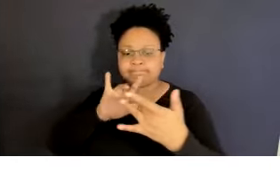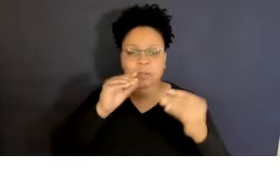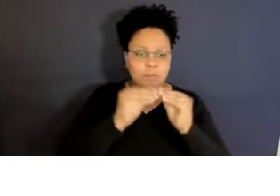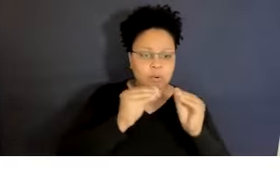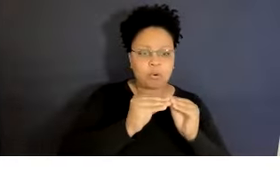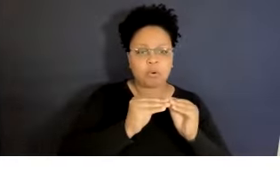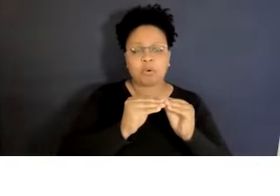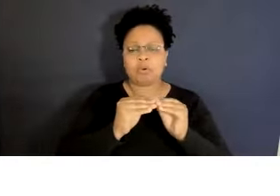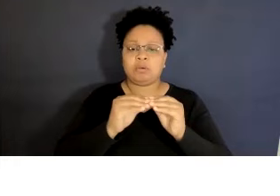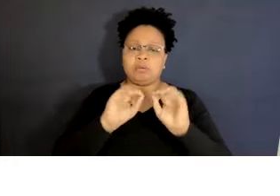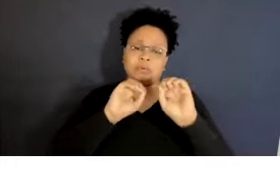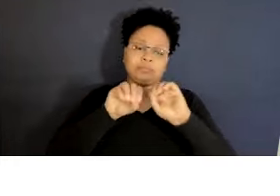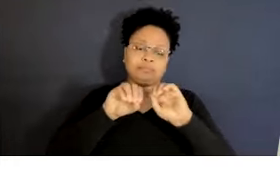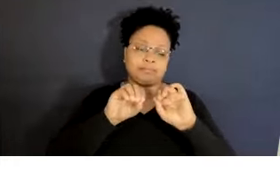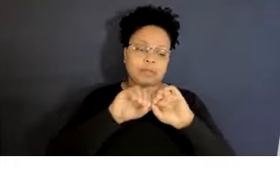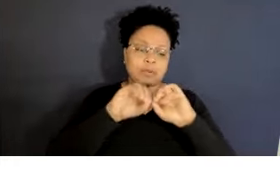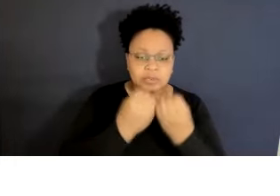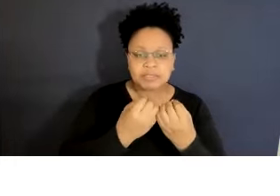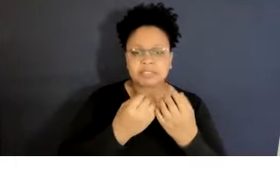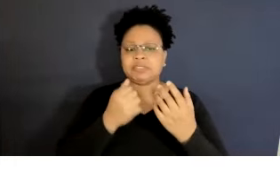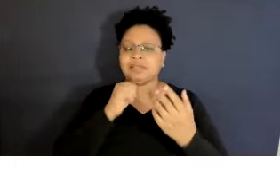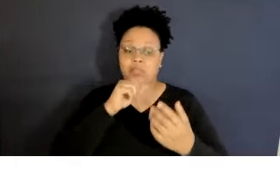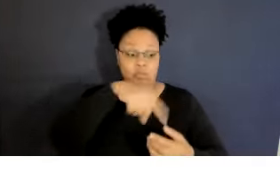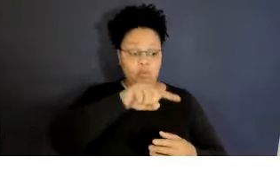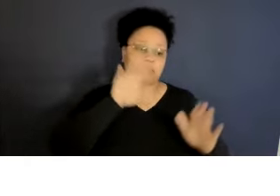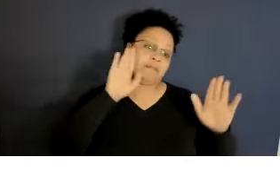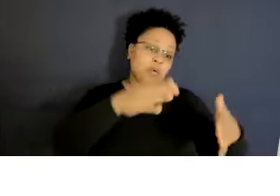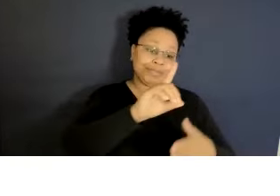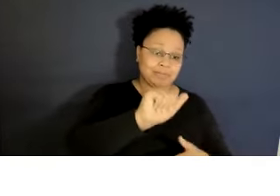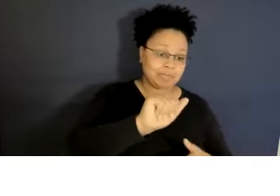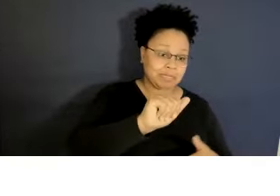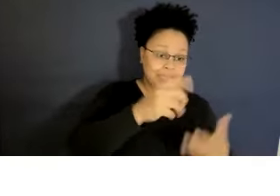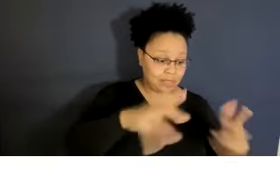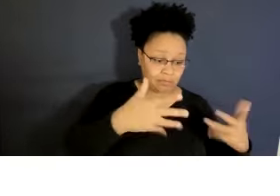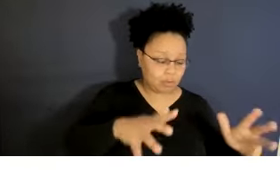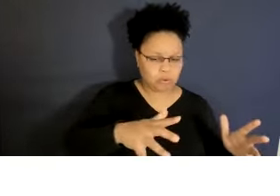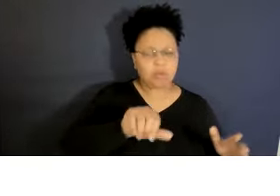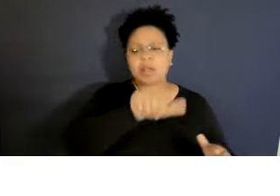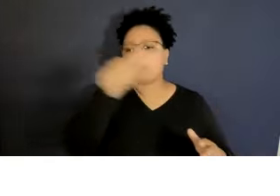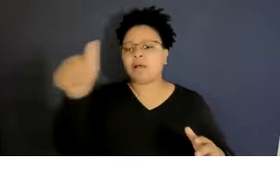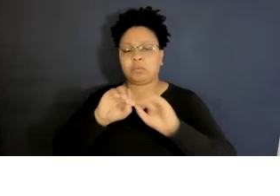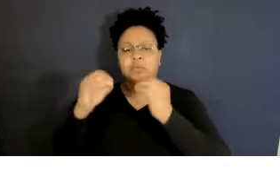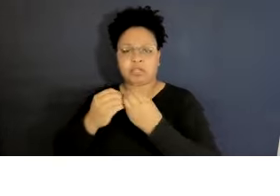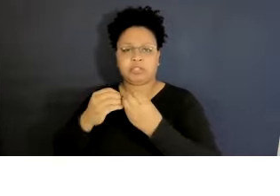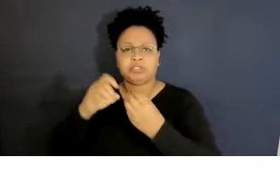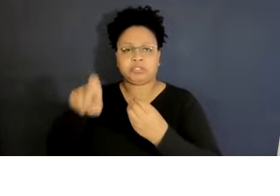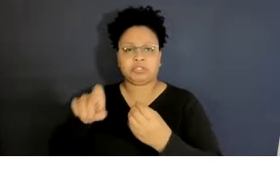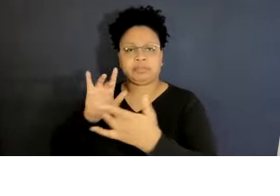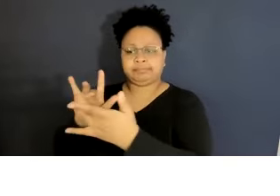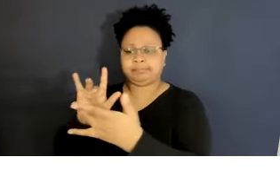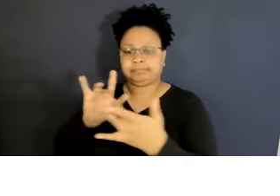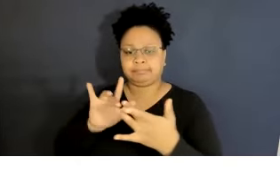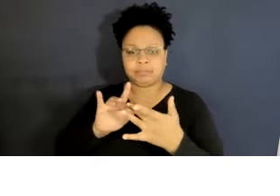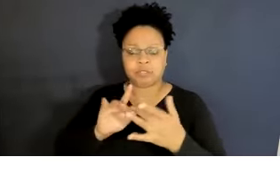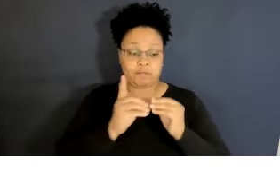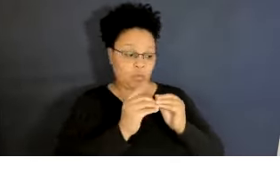programs that are not just within the disability field. Okay, and then we have one more time for one